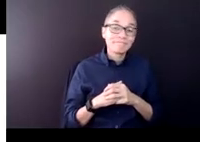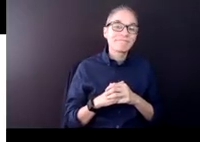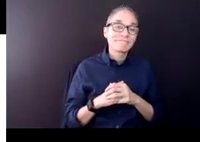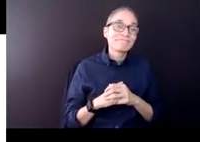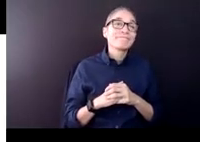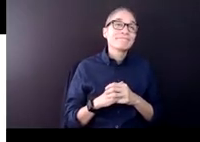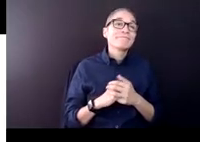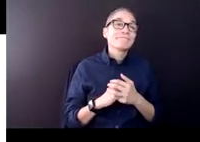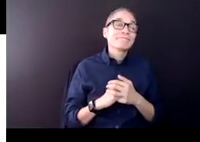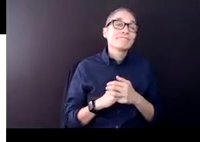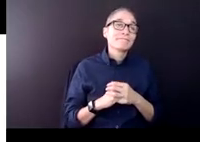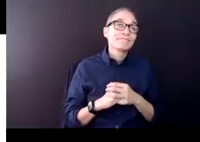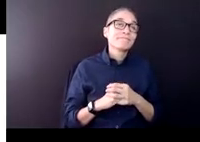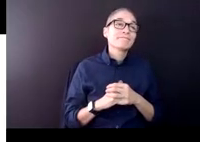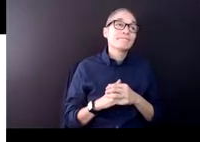Um,